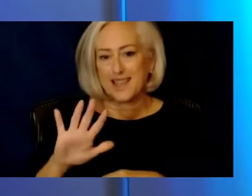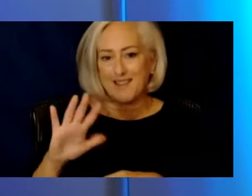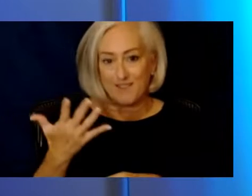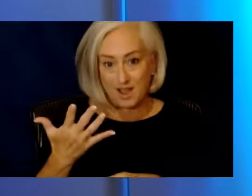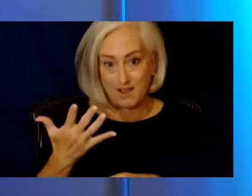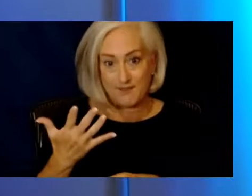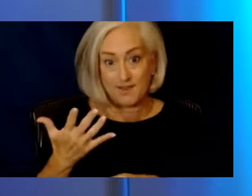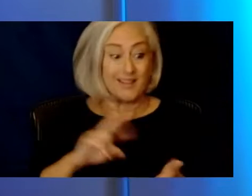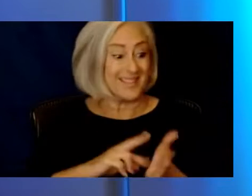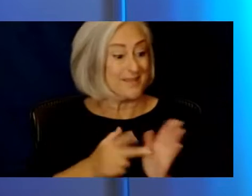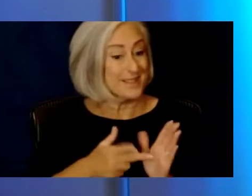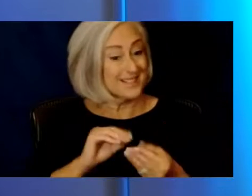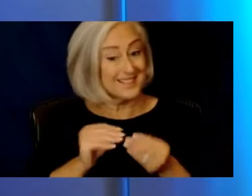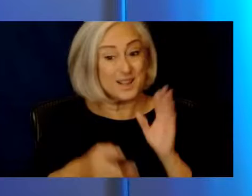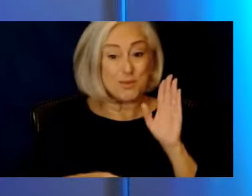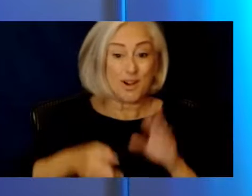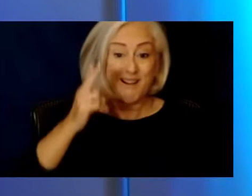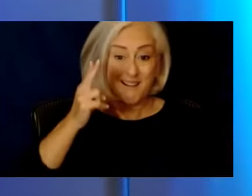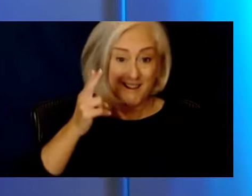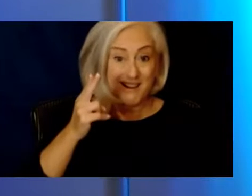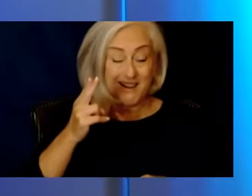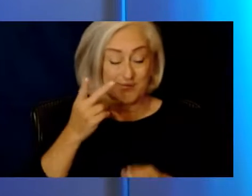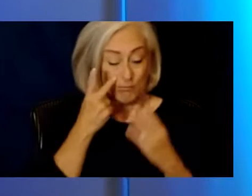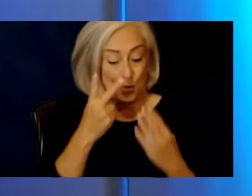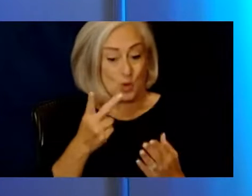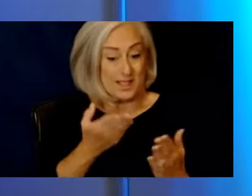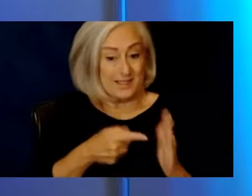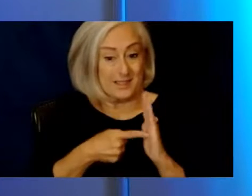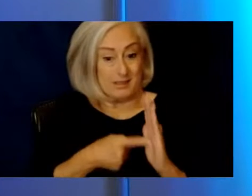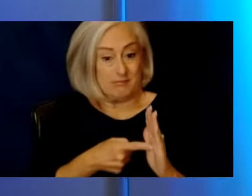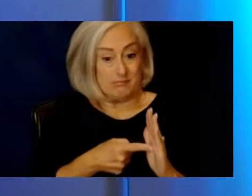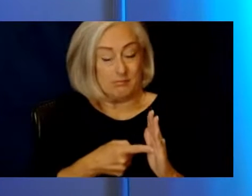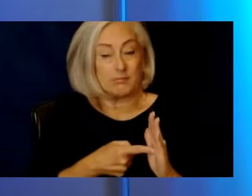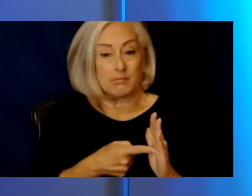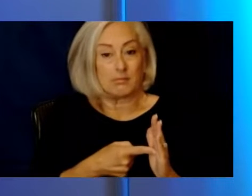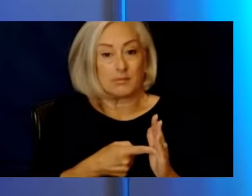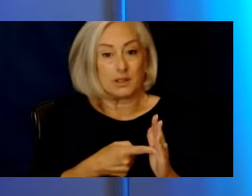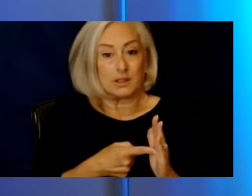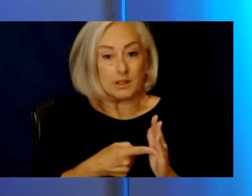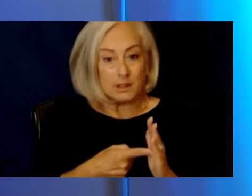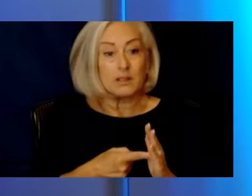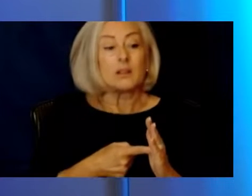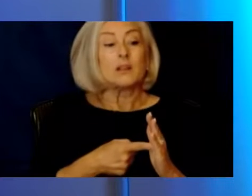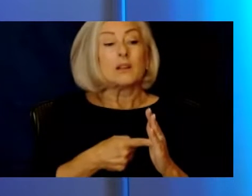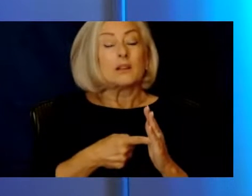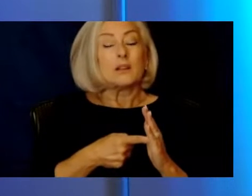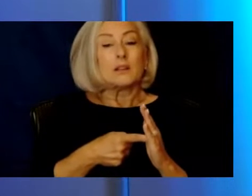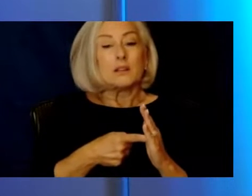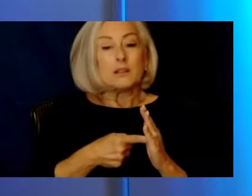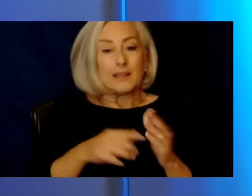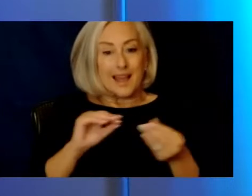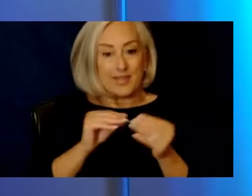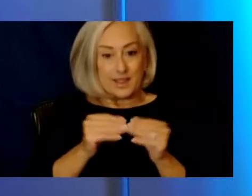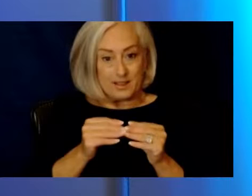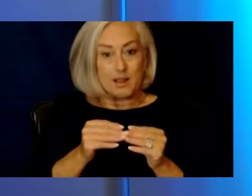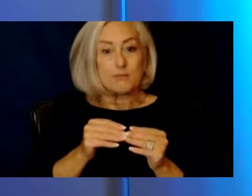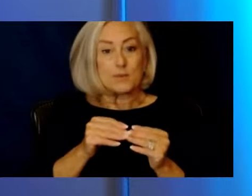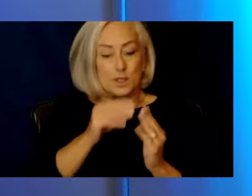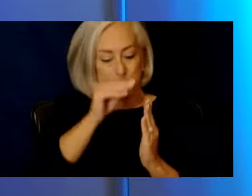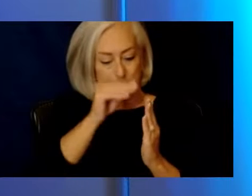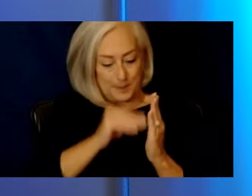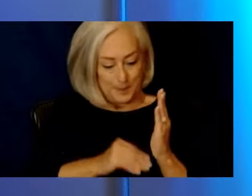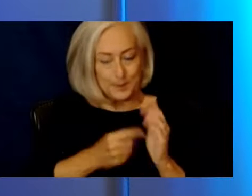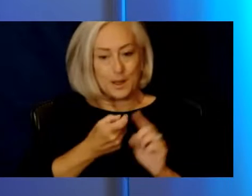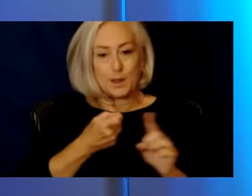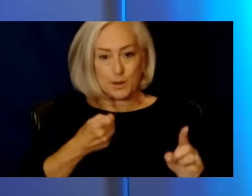now, being reflected. Also, we think that the numbers that we're actually picking up through the state health department and through